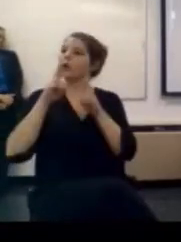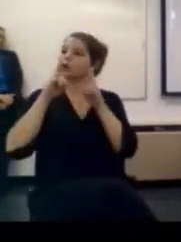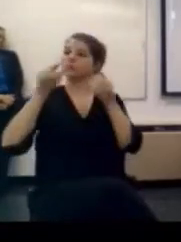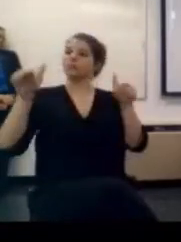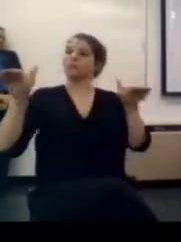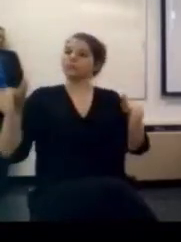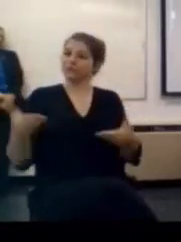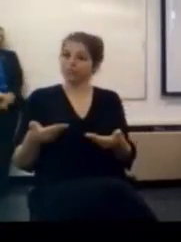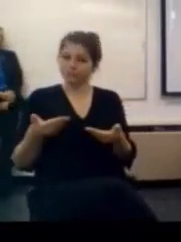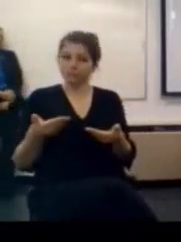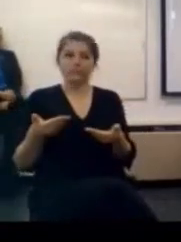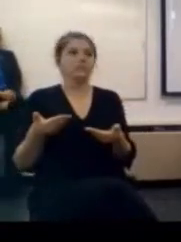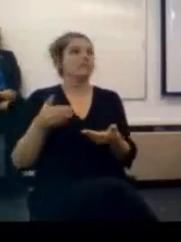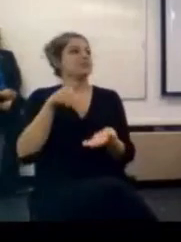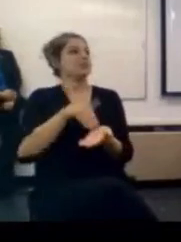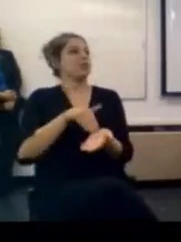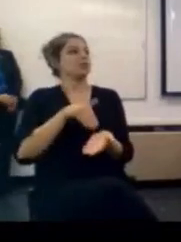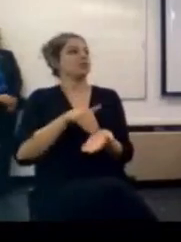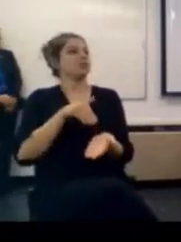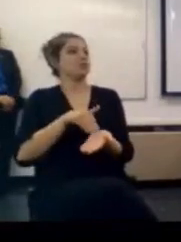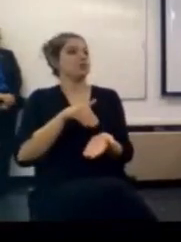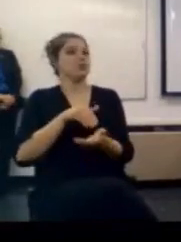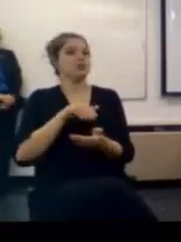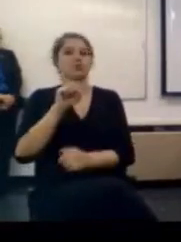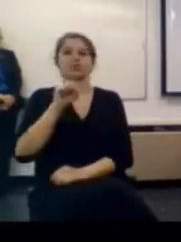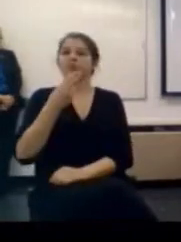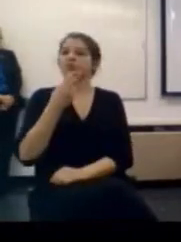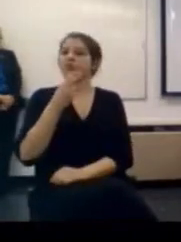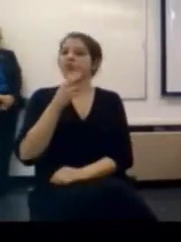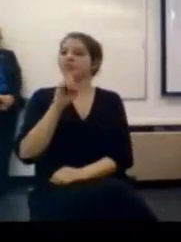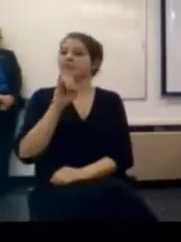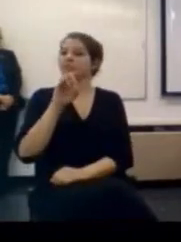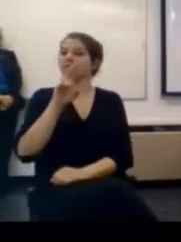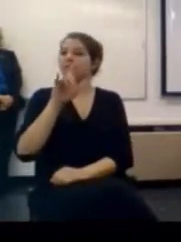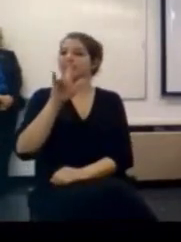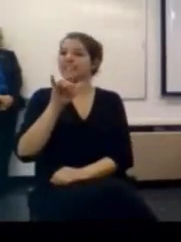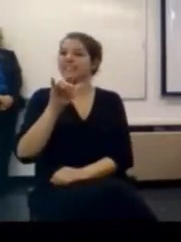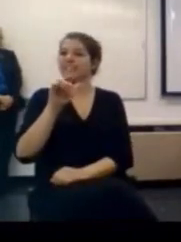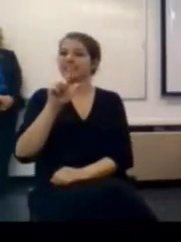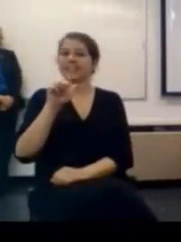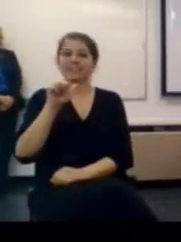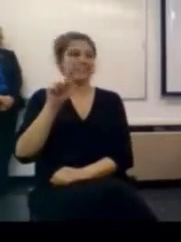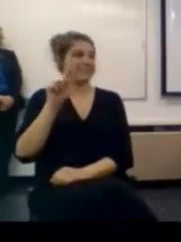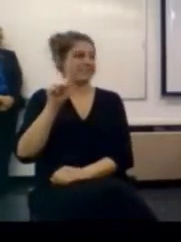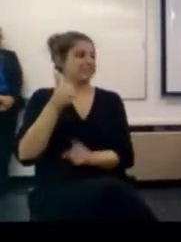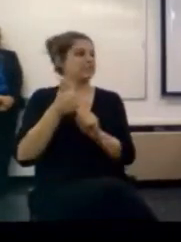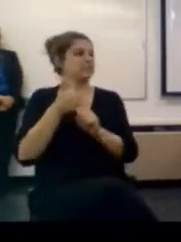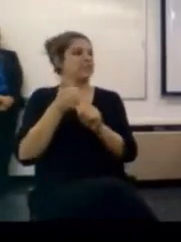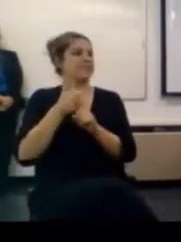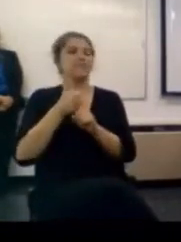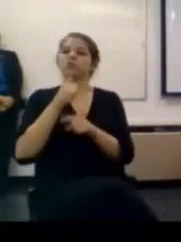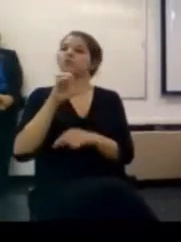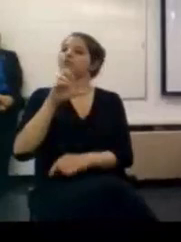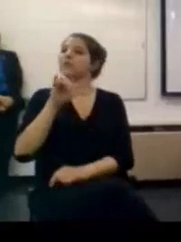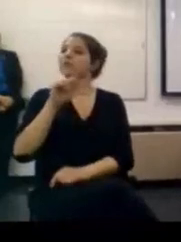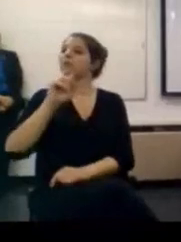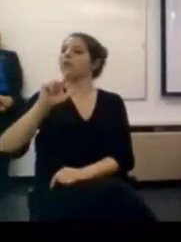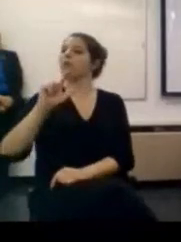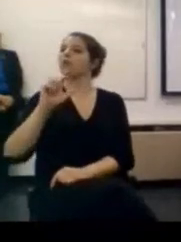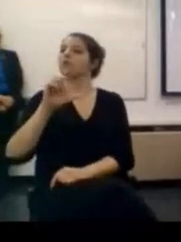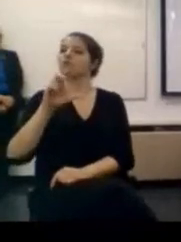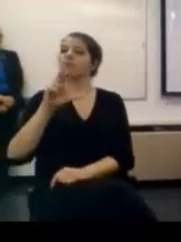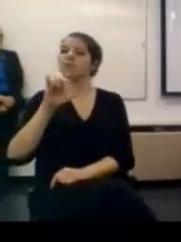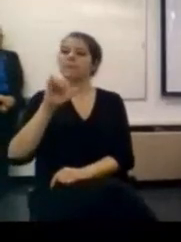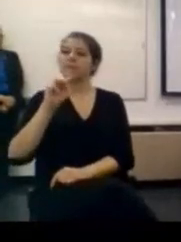And I am honored to introduce Dr. Shirley Leda, a